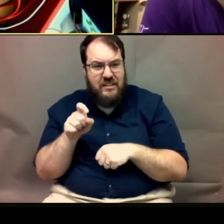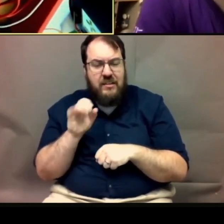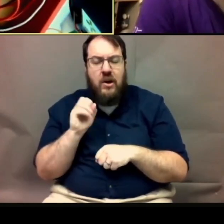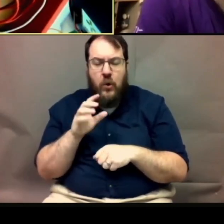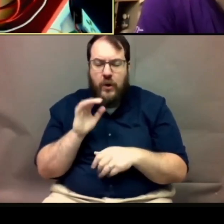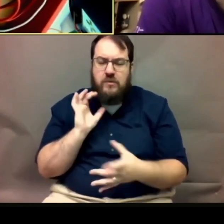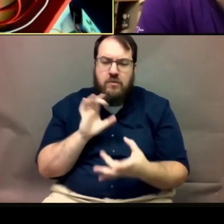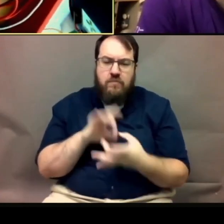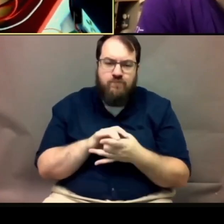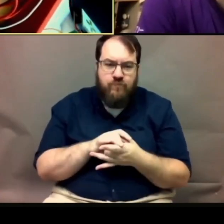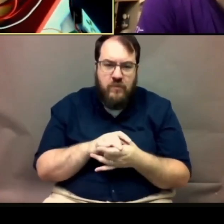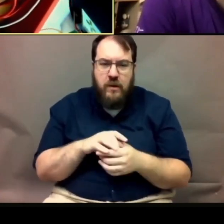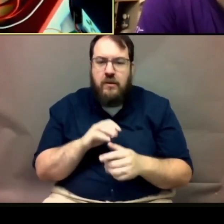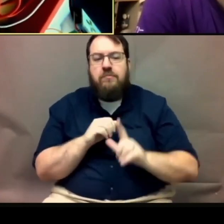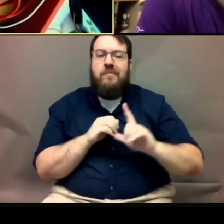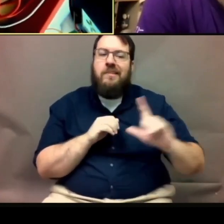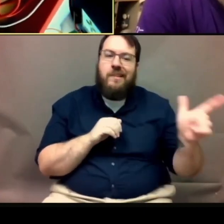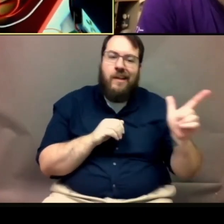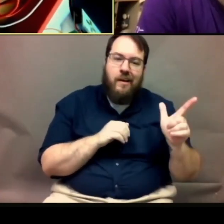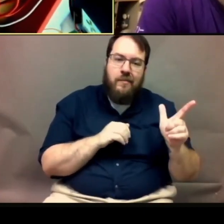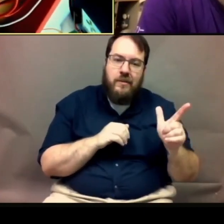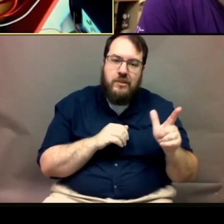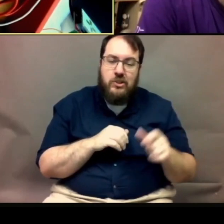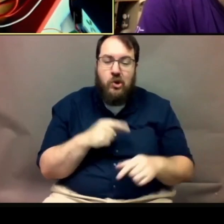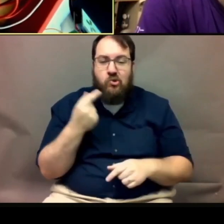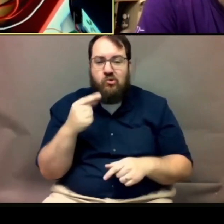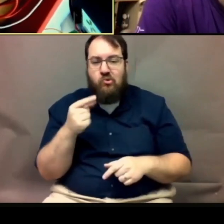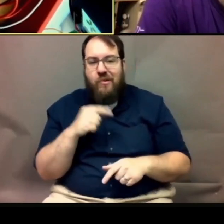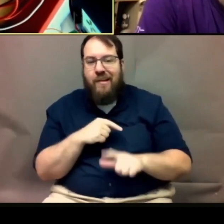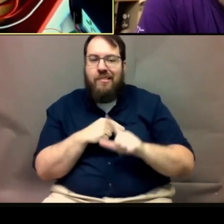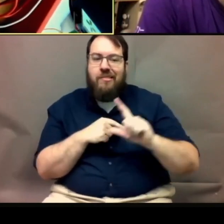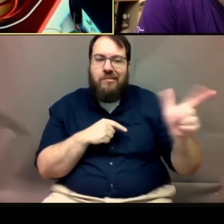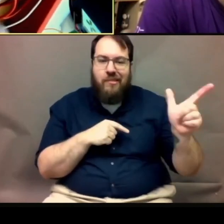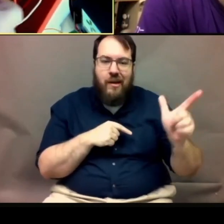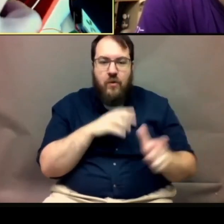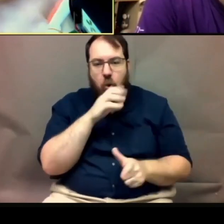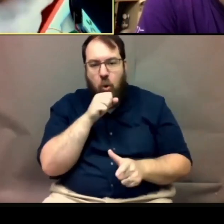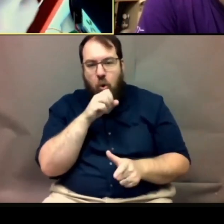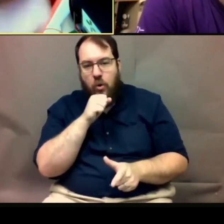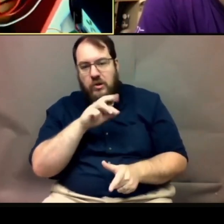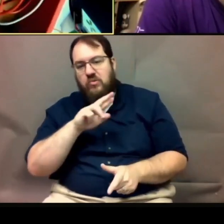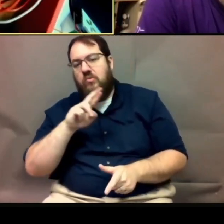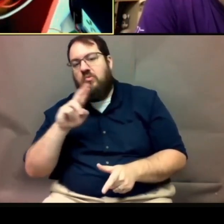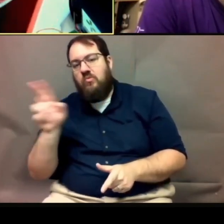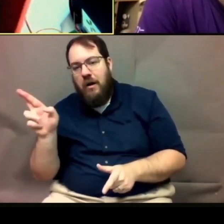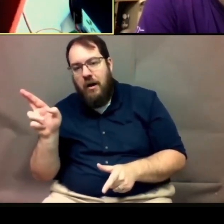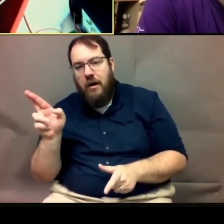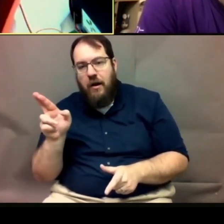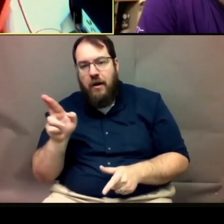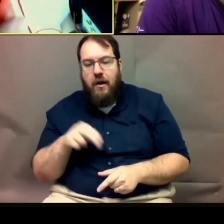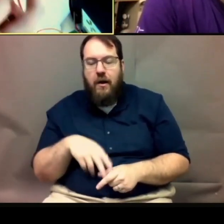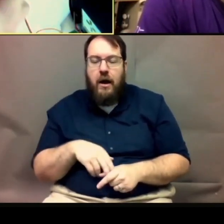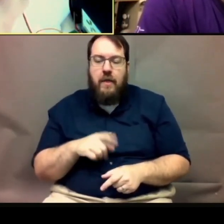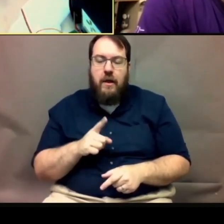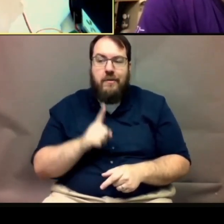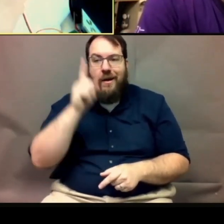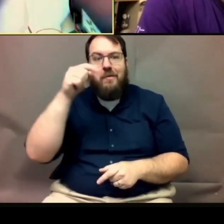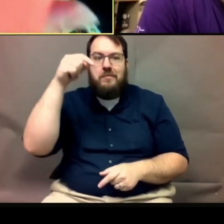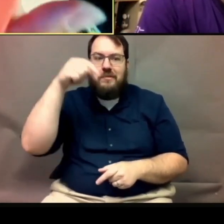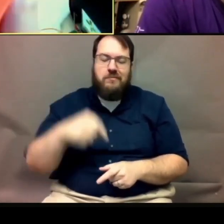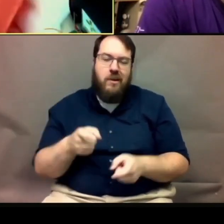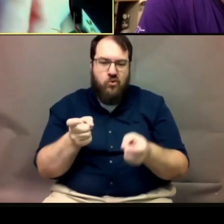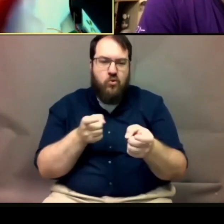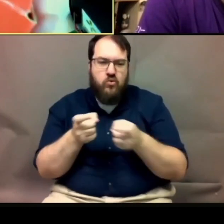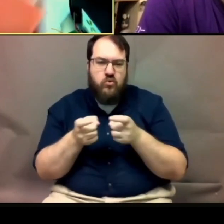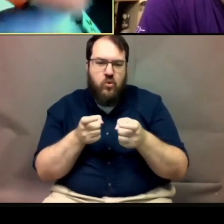goes left, and this goes. So this is actually left mouse control and right mouse control and up and down. So that's how that works. And